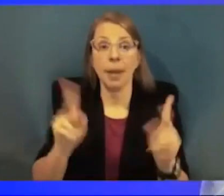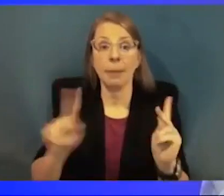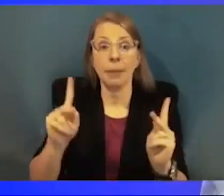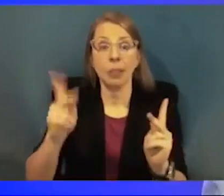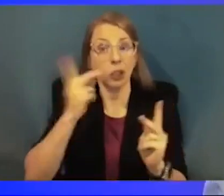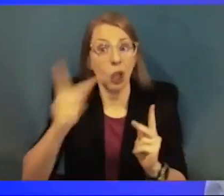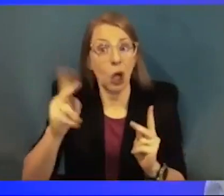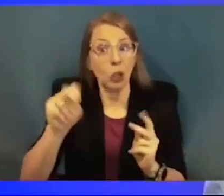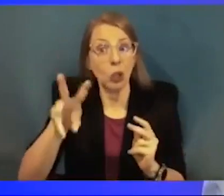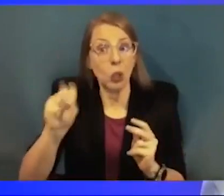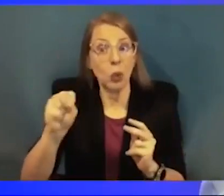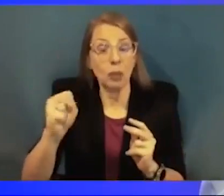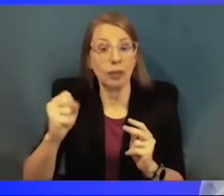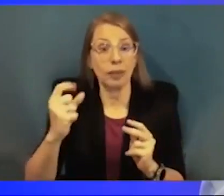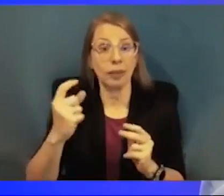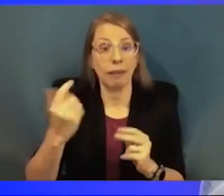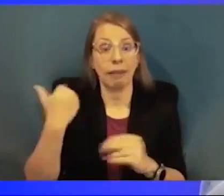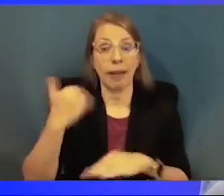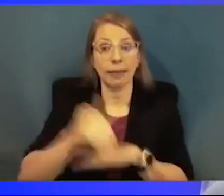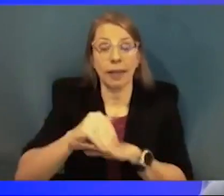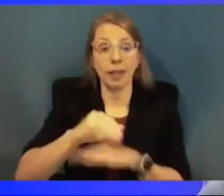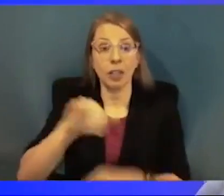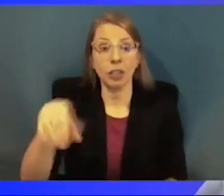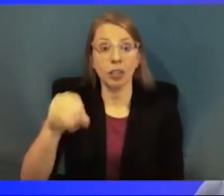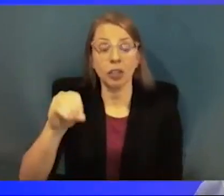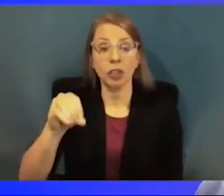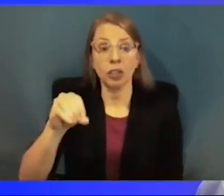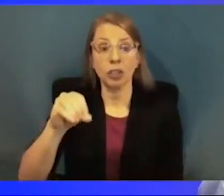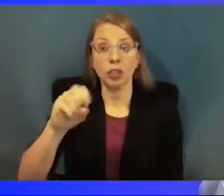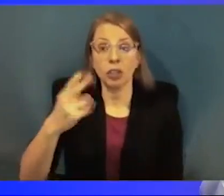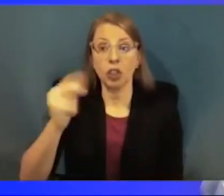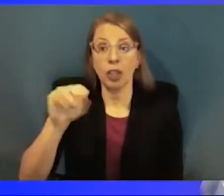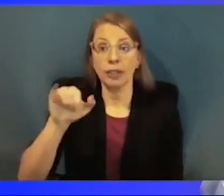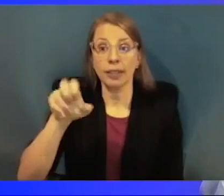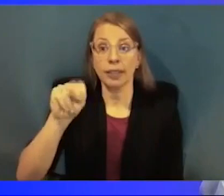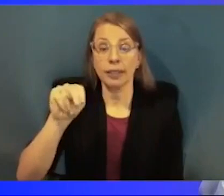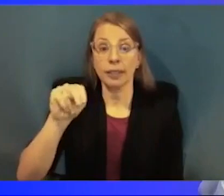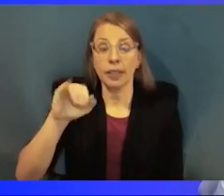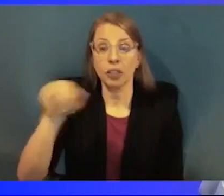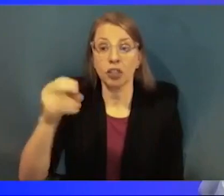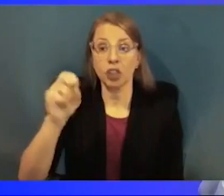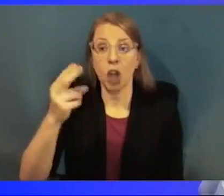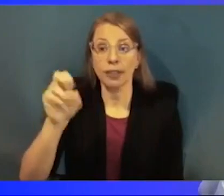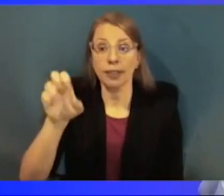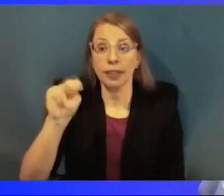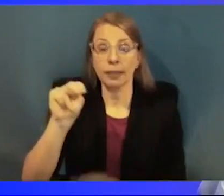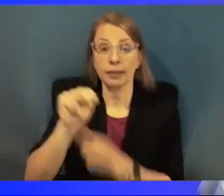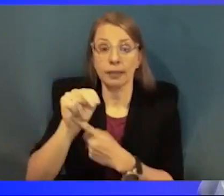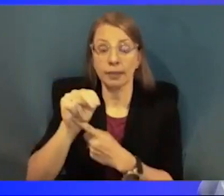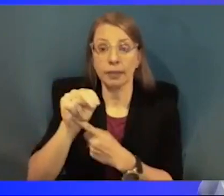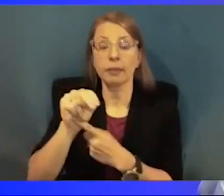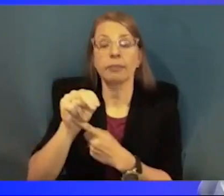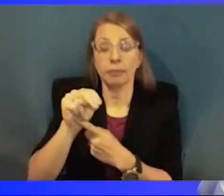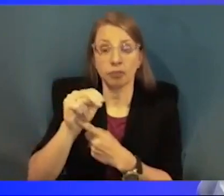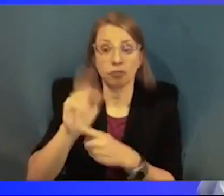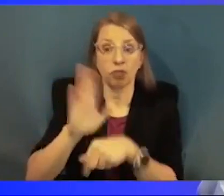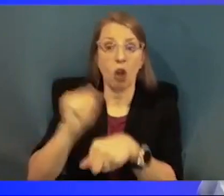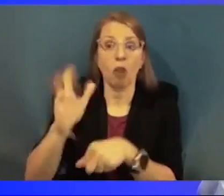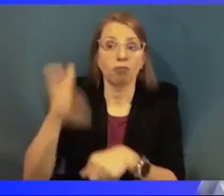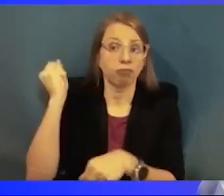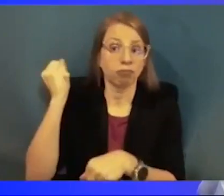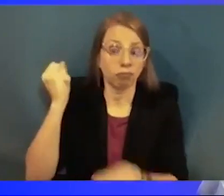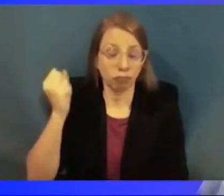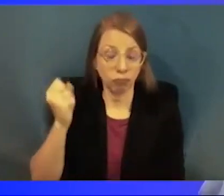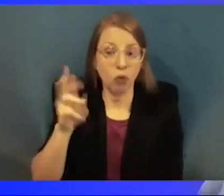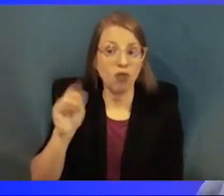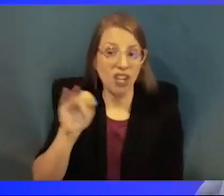that Johnson & Johnson actually recalled 5 of their spray sunscreens that were contaminated with benzene. So it's definitely a frightening headline,